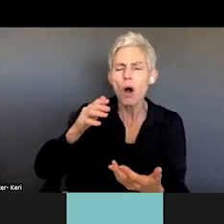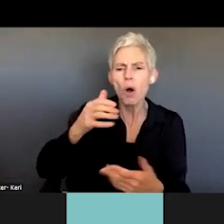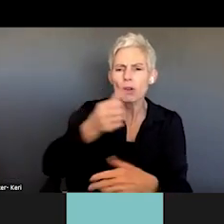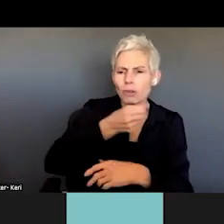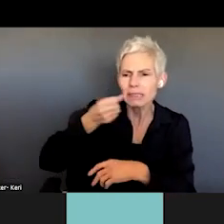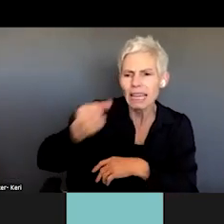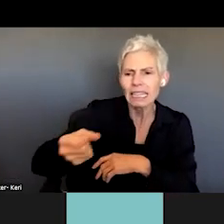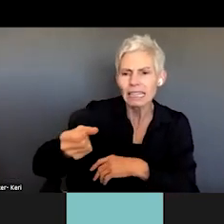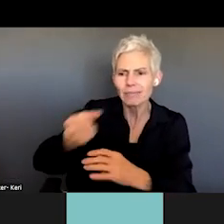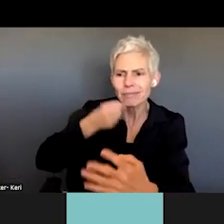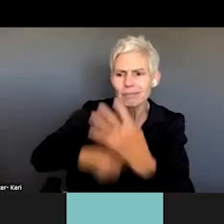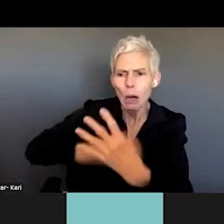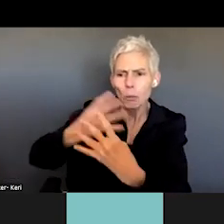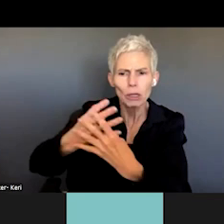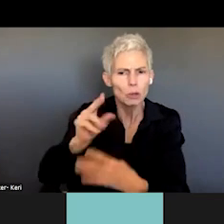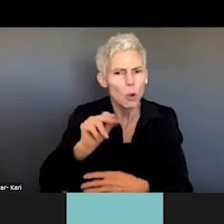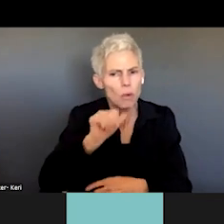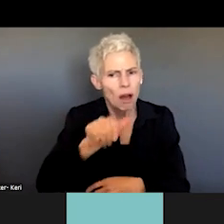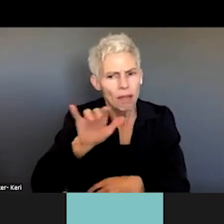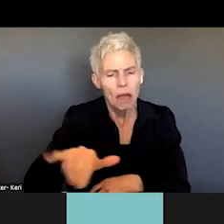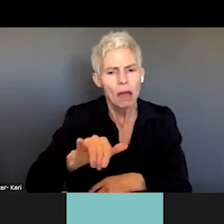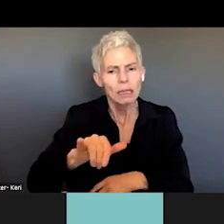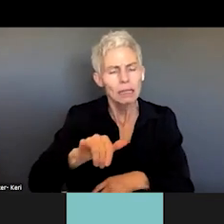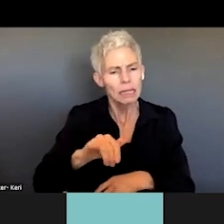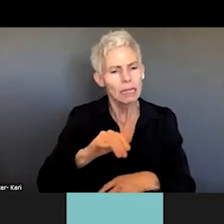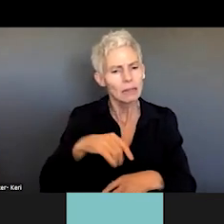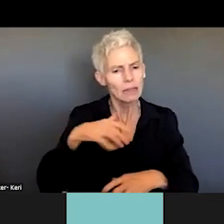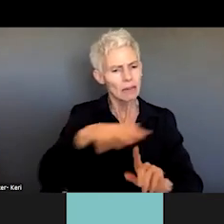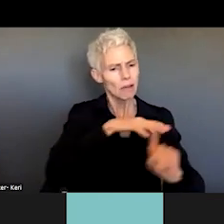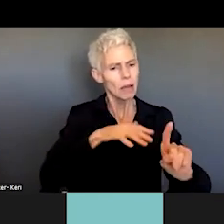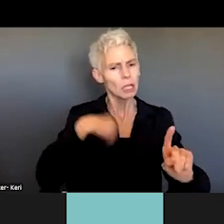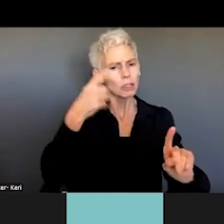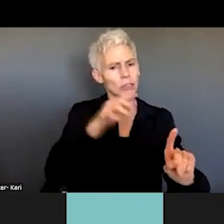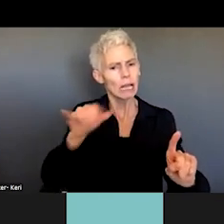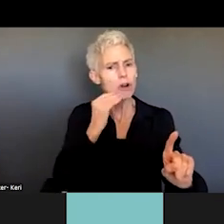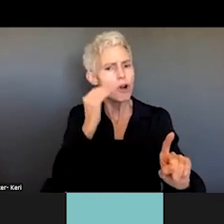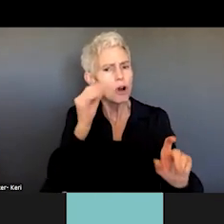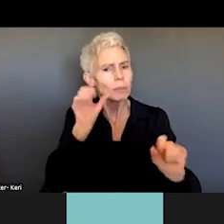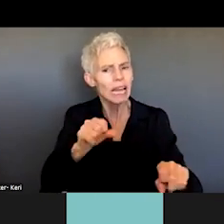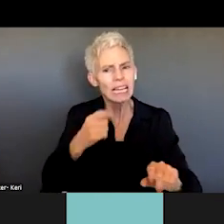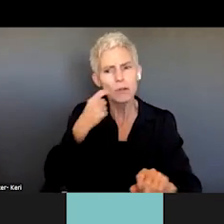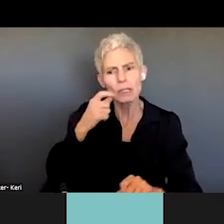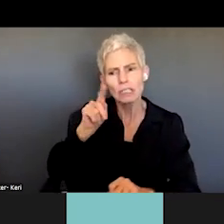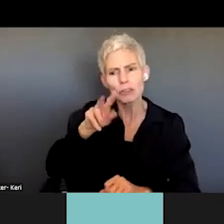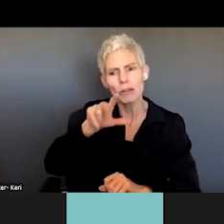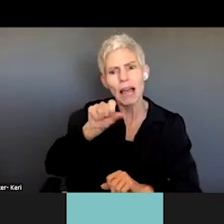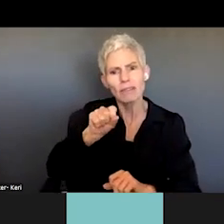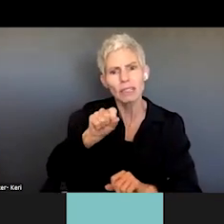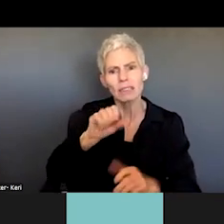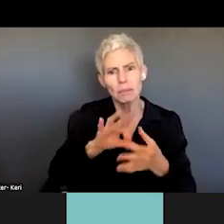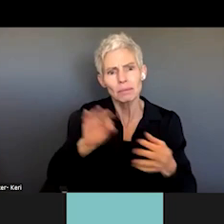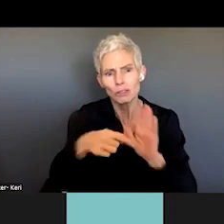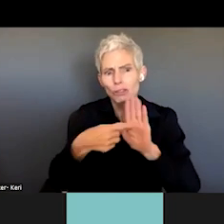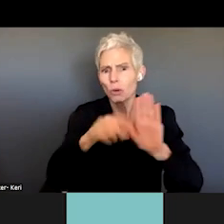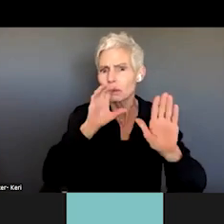to prison. We can have very home-like environments like what Travis was showing for involuntary care. We're seeing that